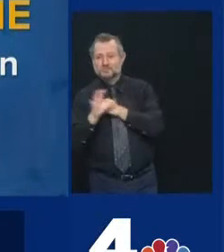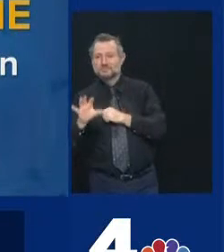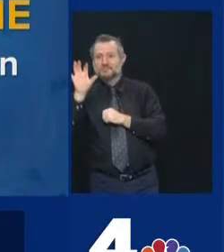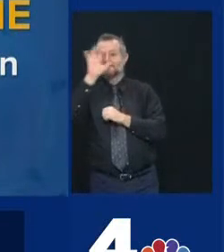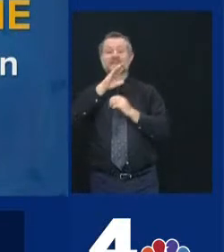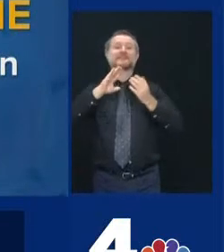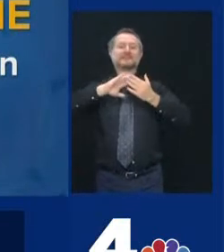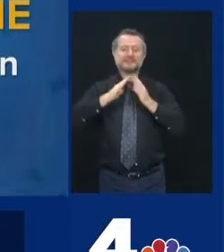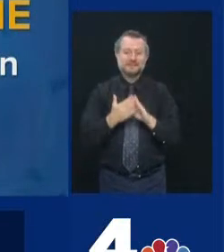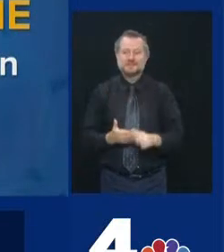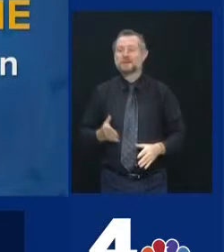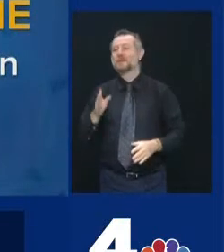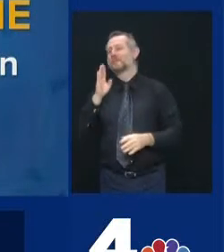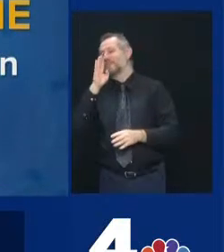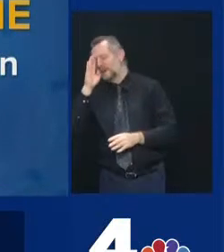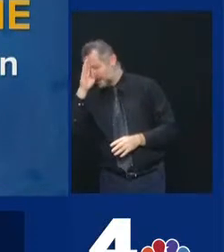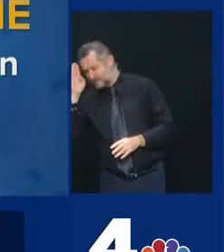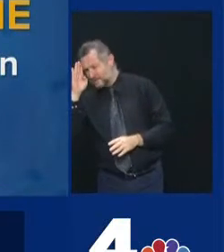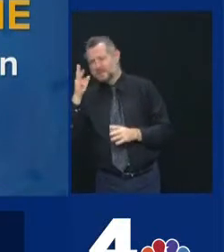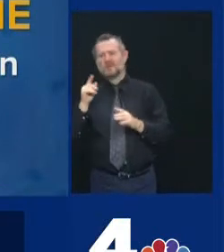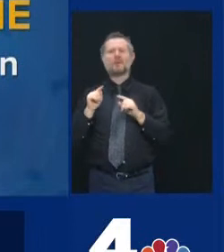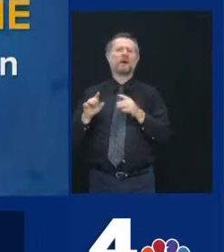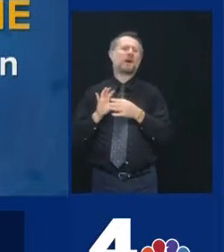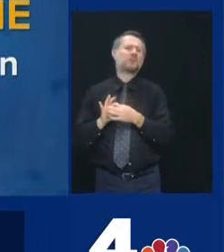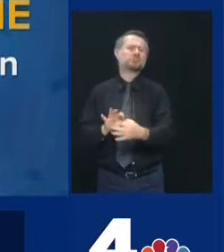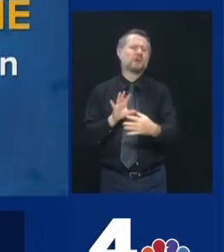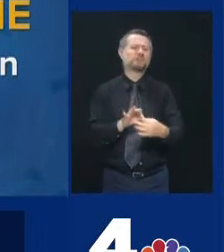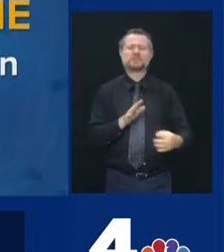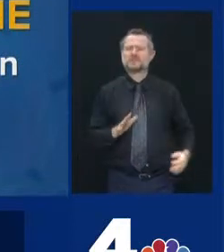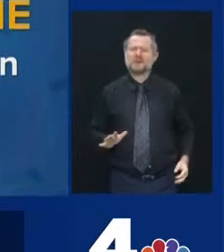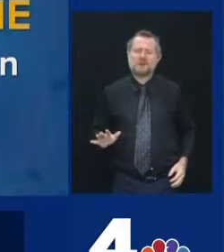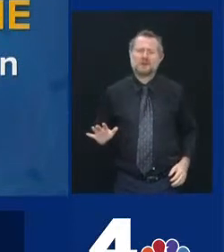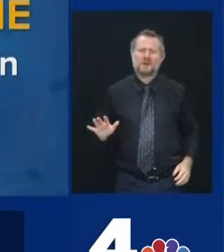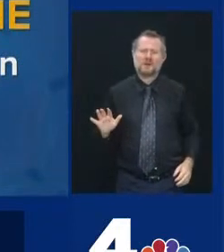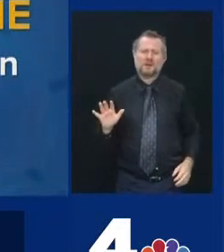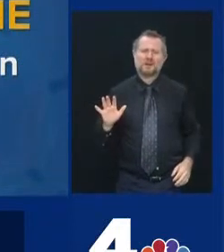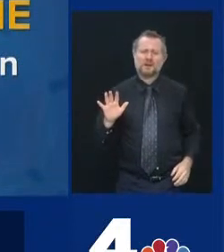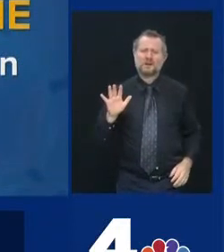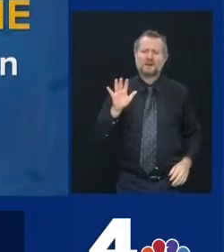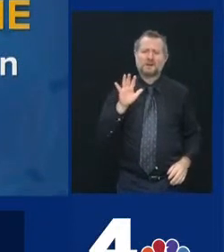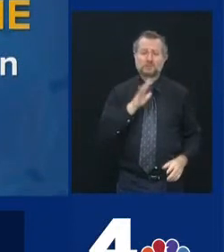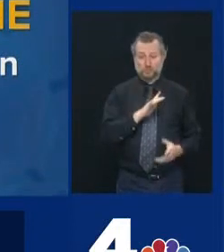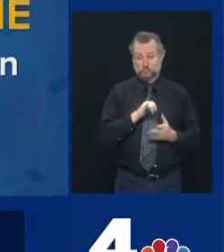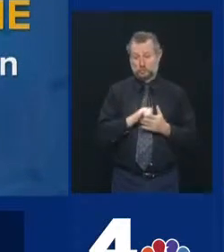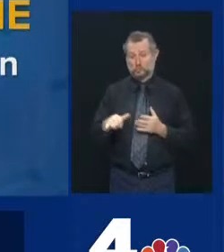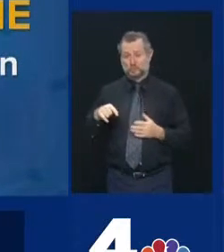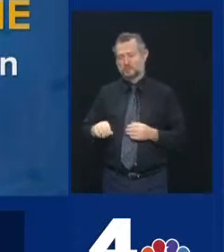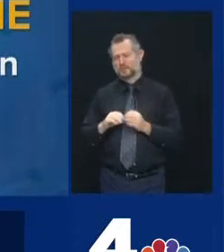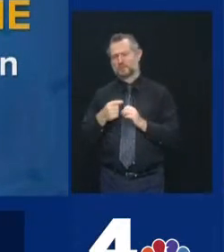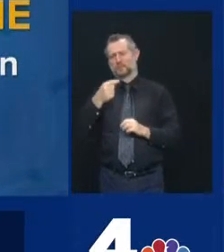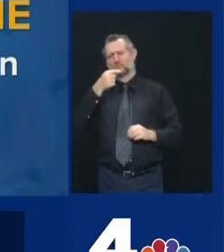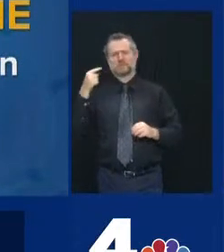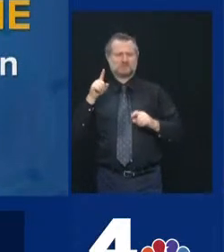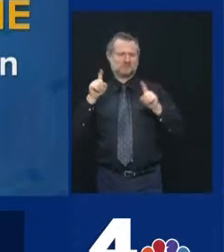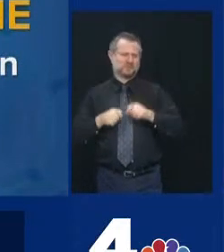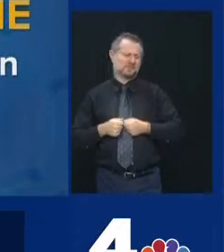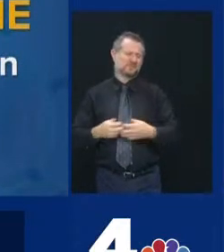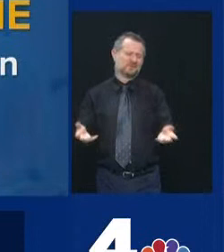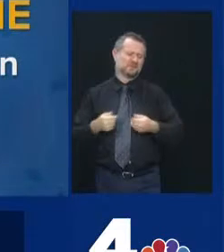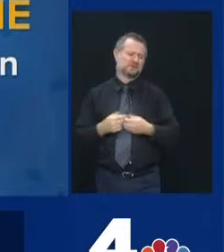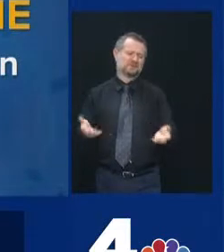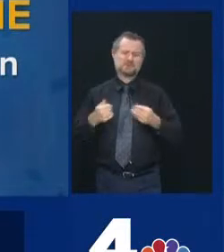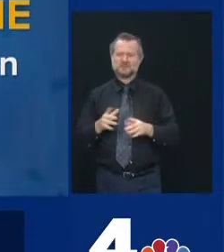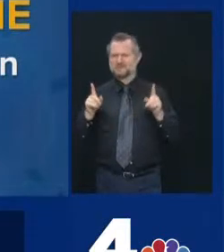governments, hospitals, pharmacies. We do more testing than anyone else in the country. How many tests have